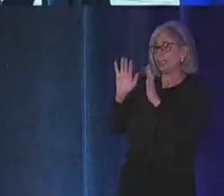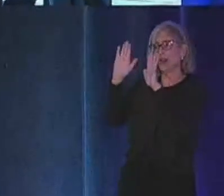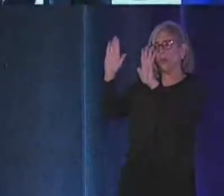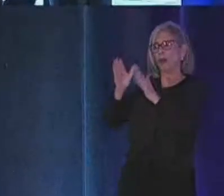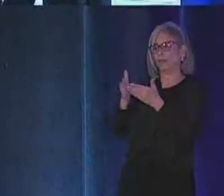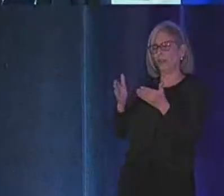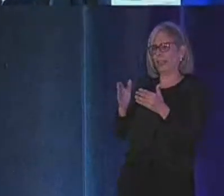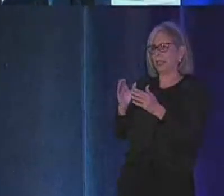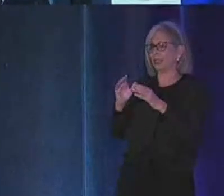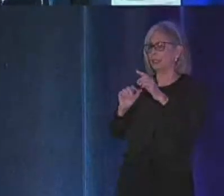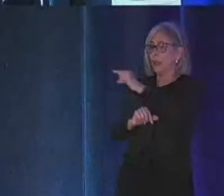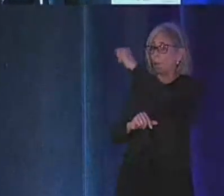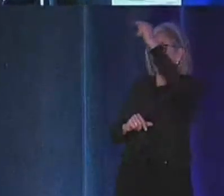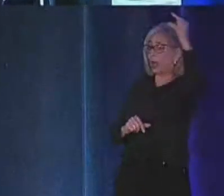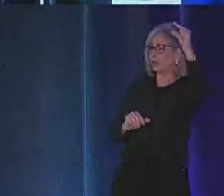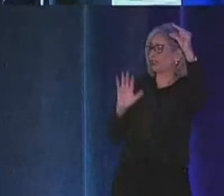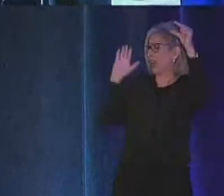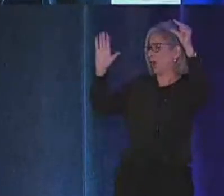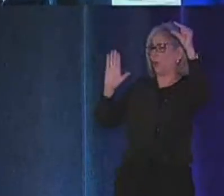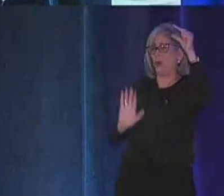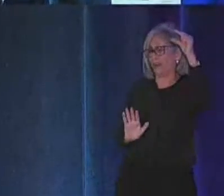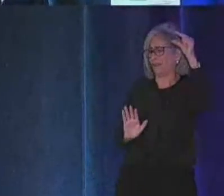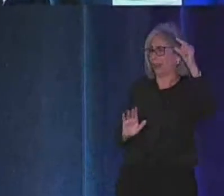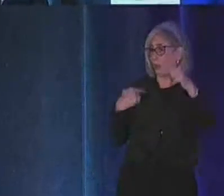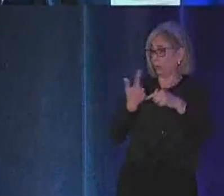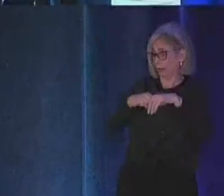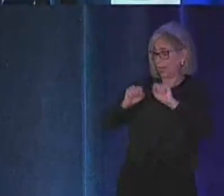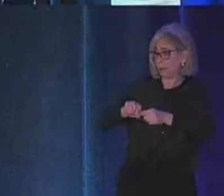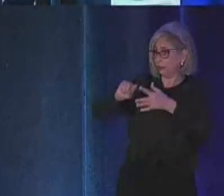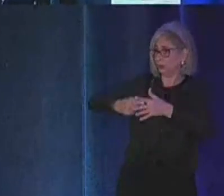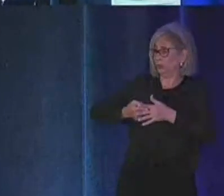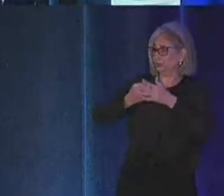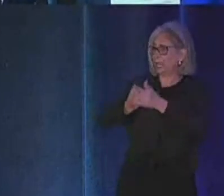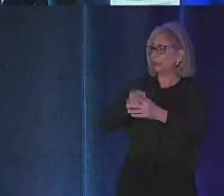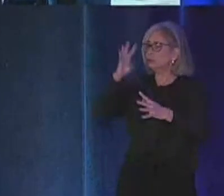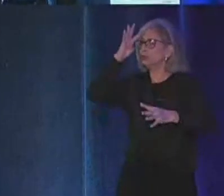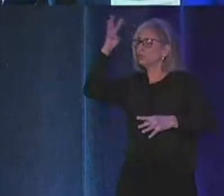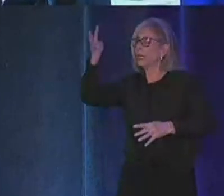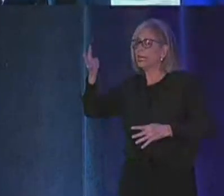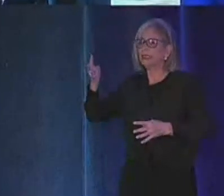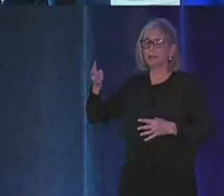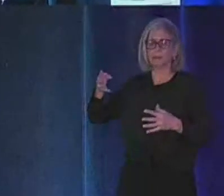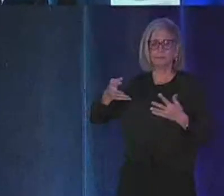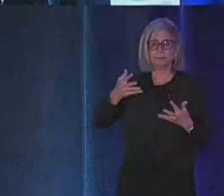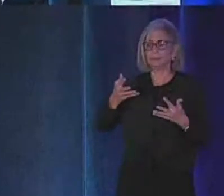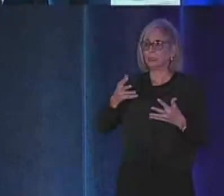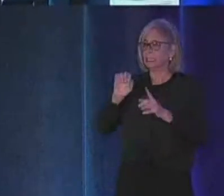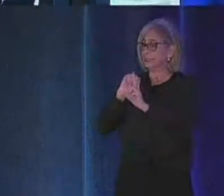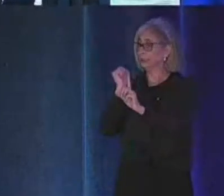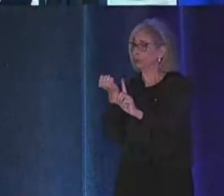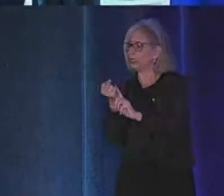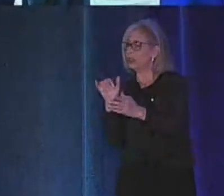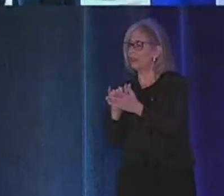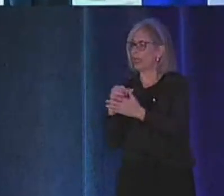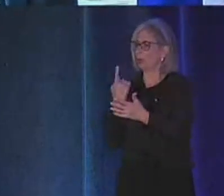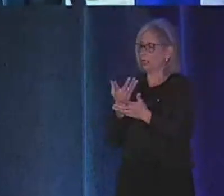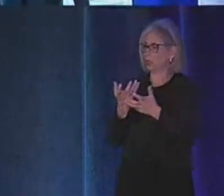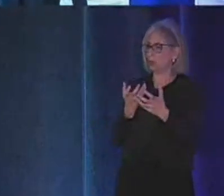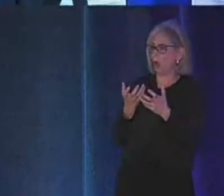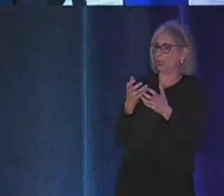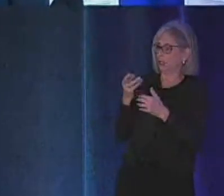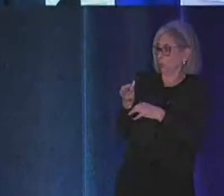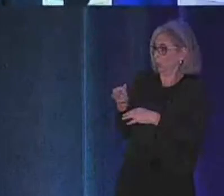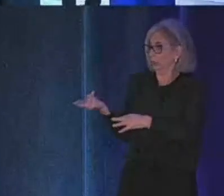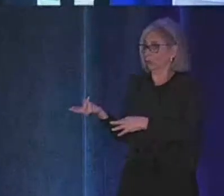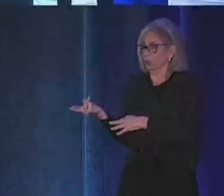thing. Browsers are a wonderful thing. And we're able to start to create situations where we want